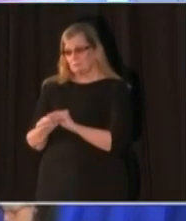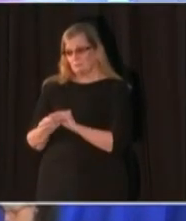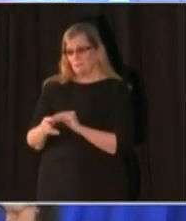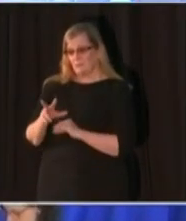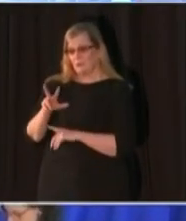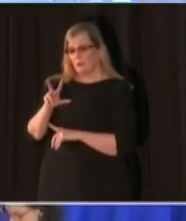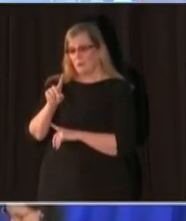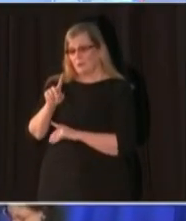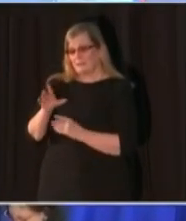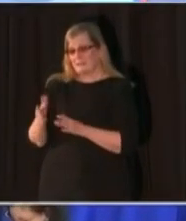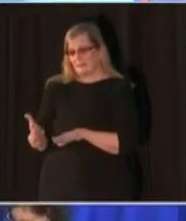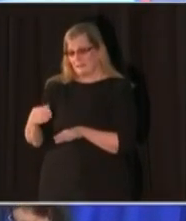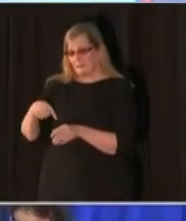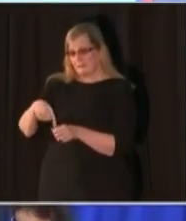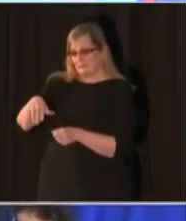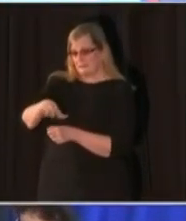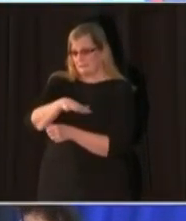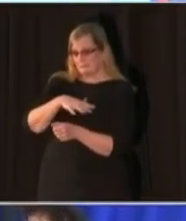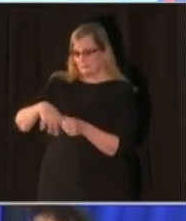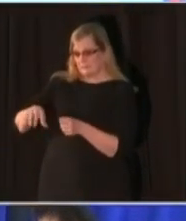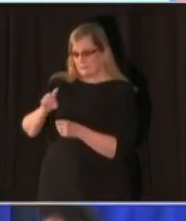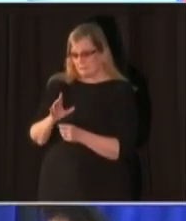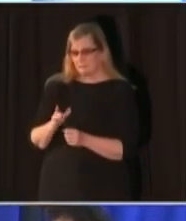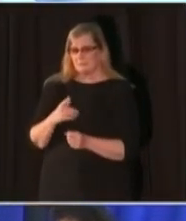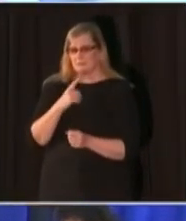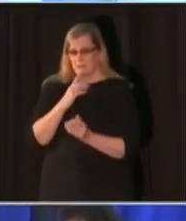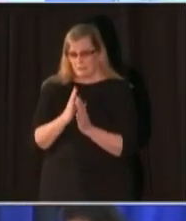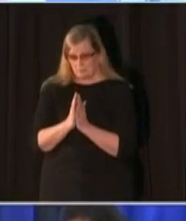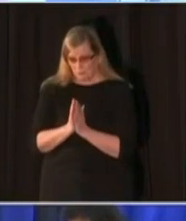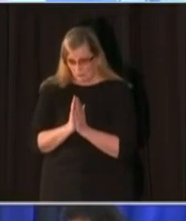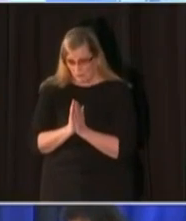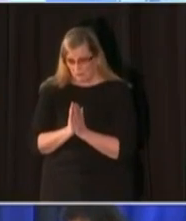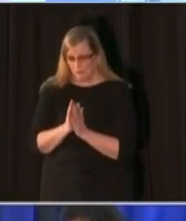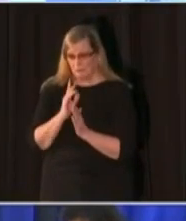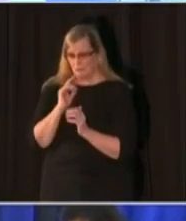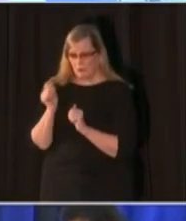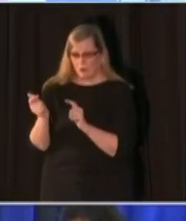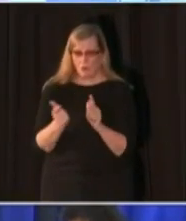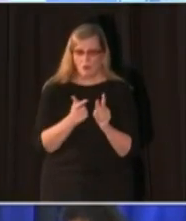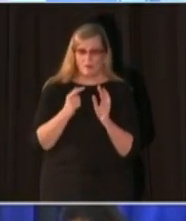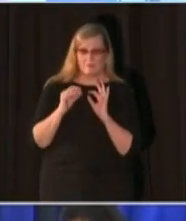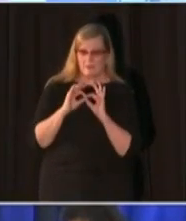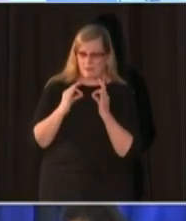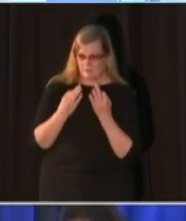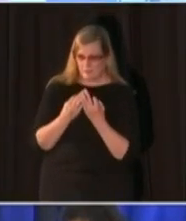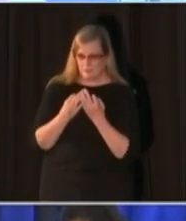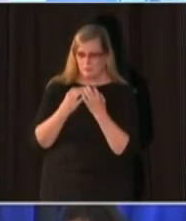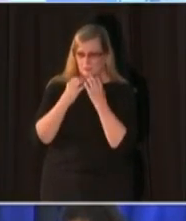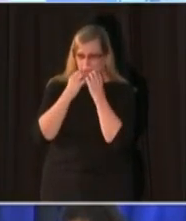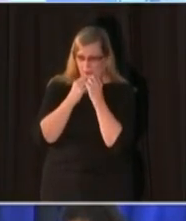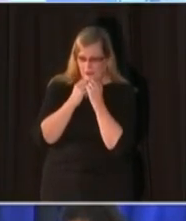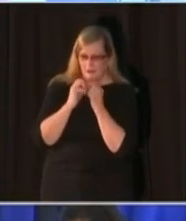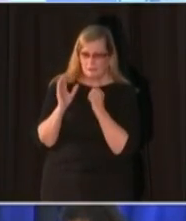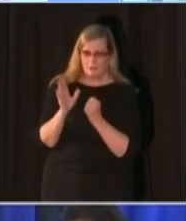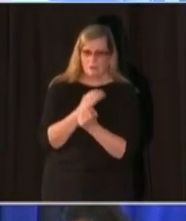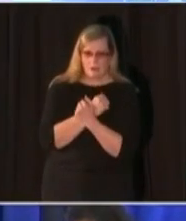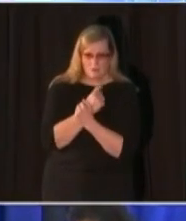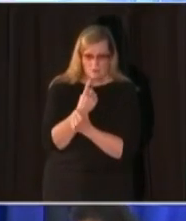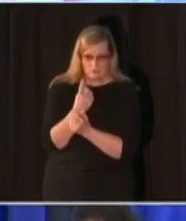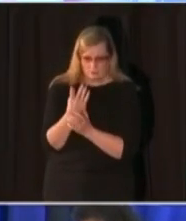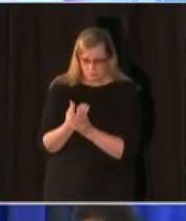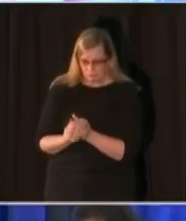COVID-19. Our prayers continue to be with all of the families who have lost a loved one due to the virus, as well as